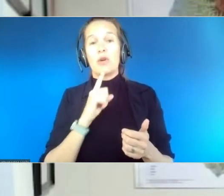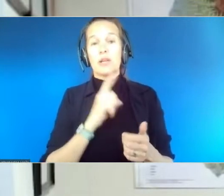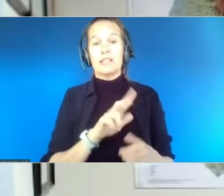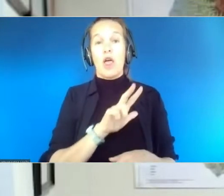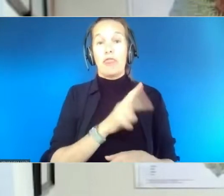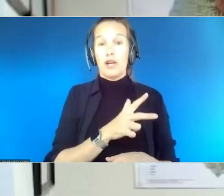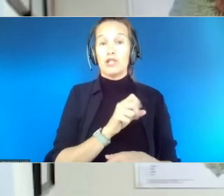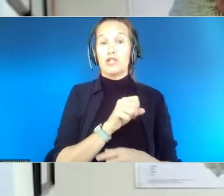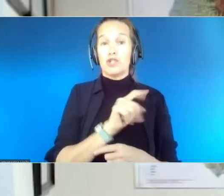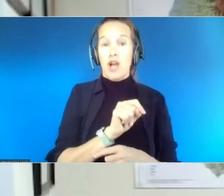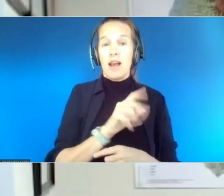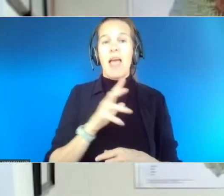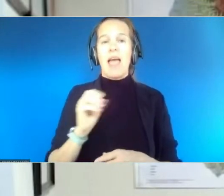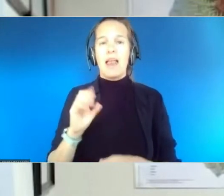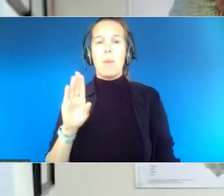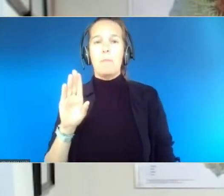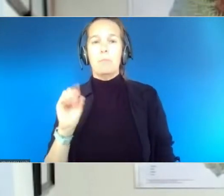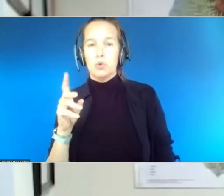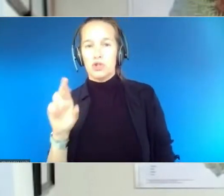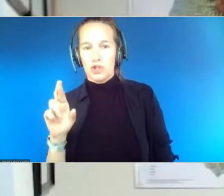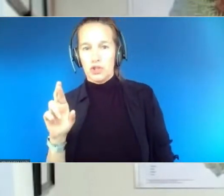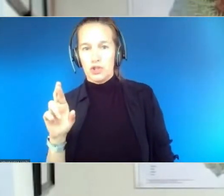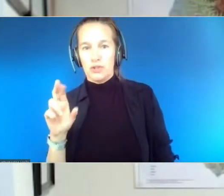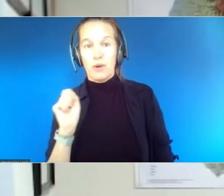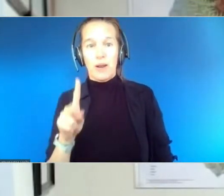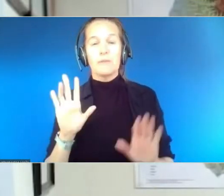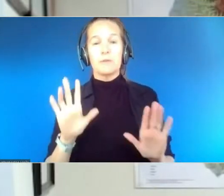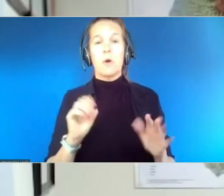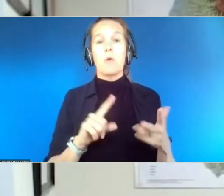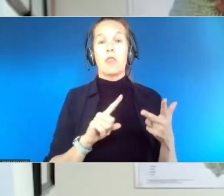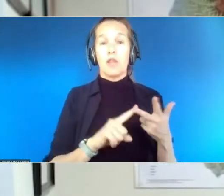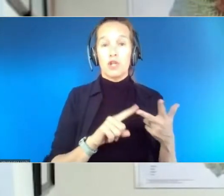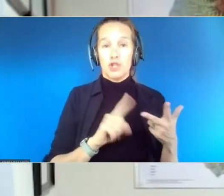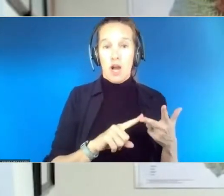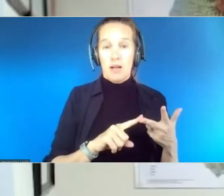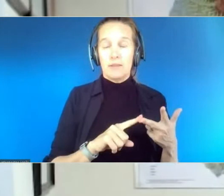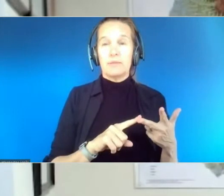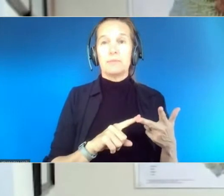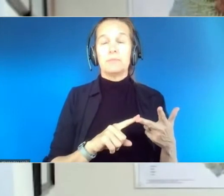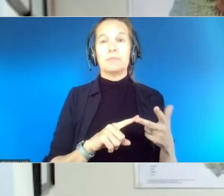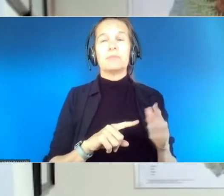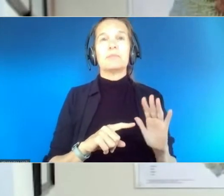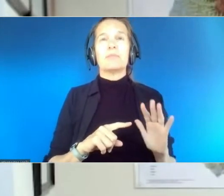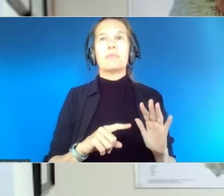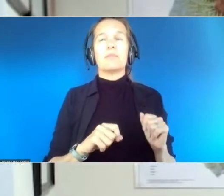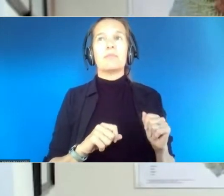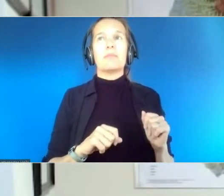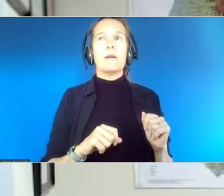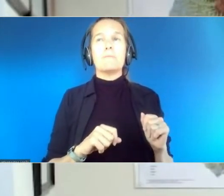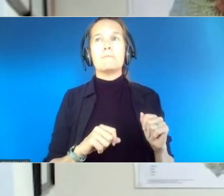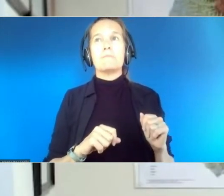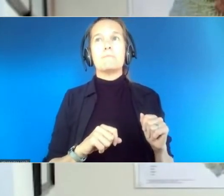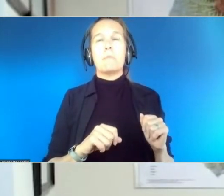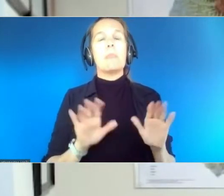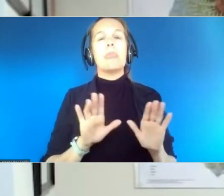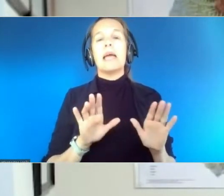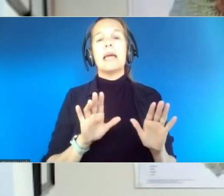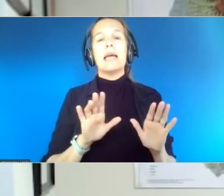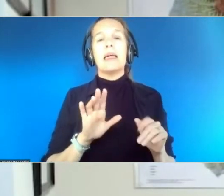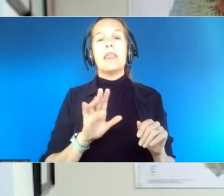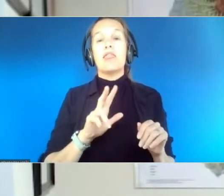is the booster. So the third shot has been offered, and it is the same the same